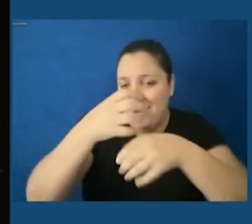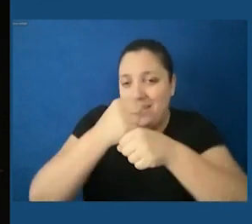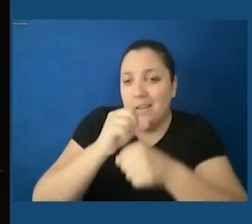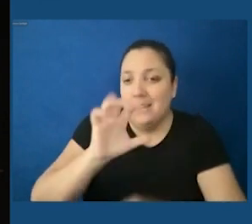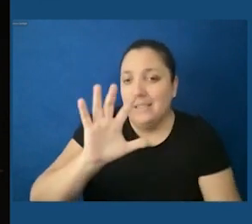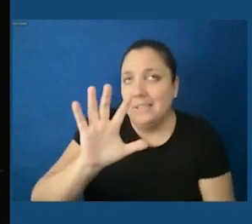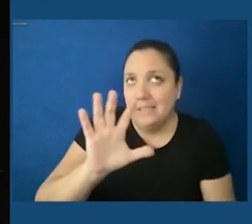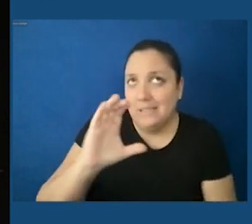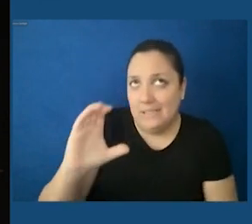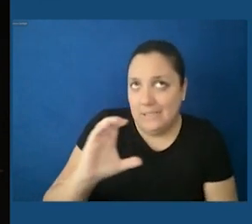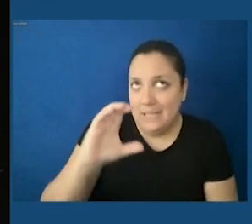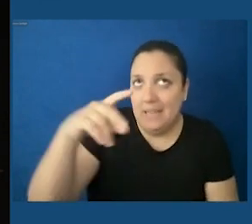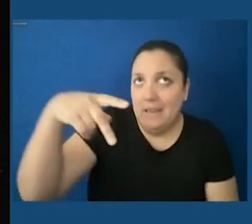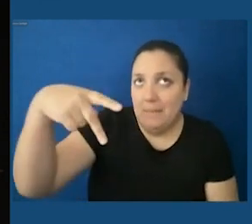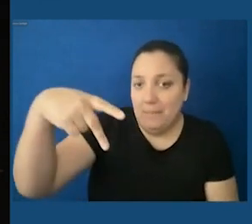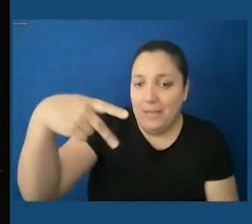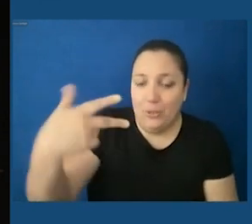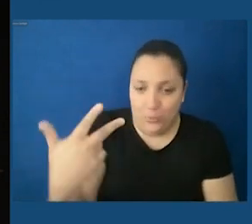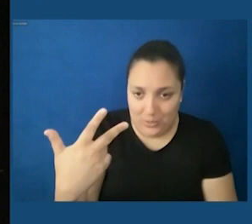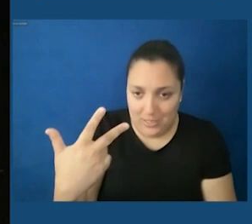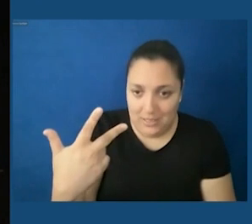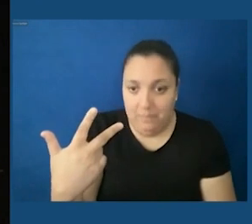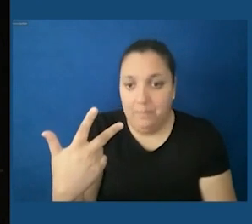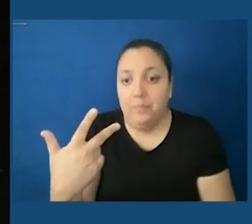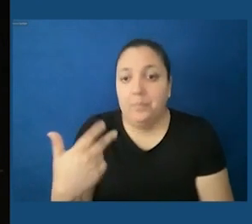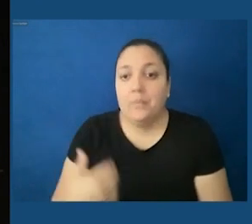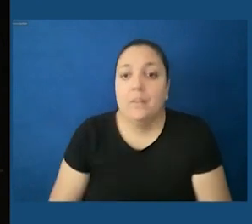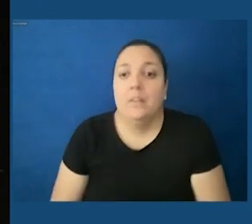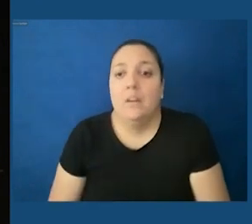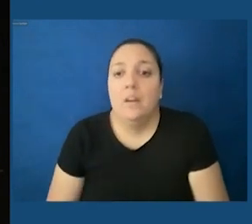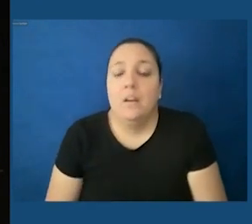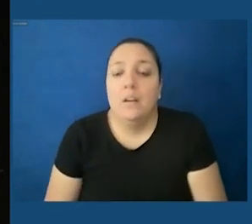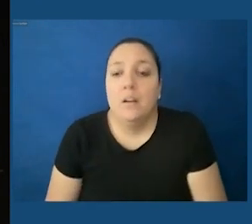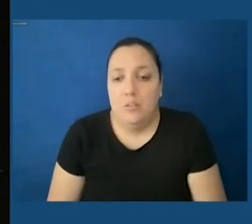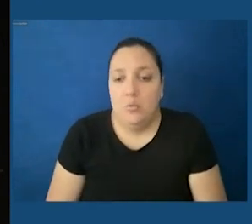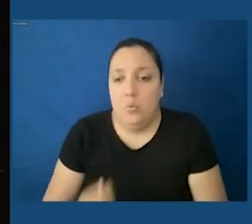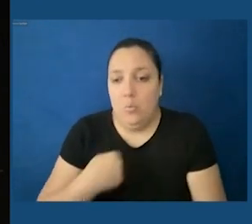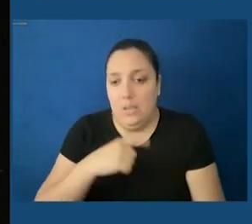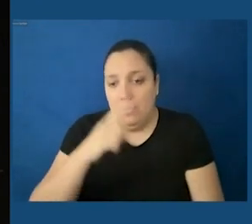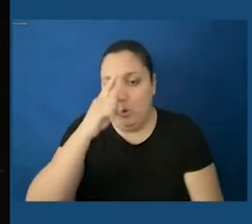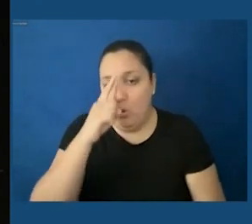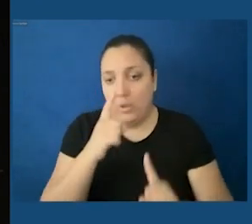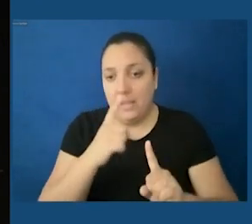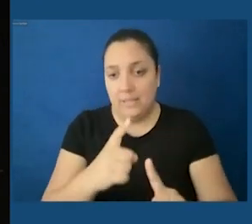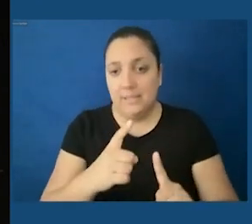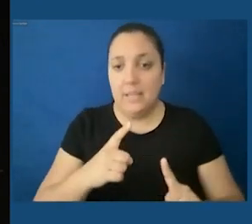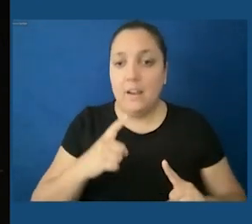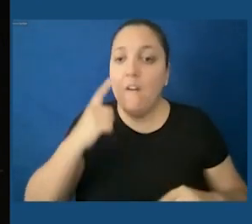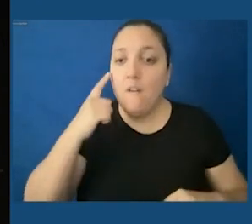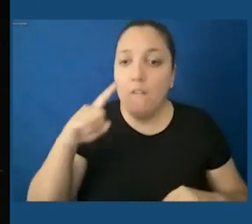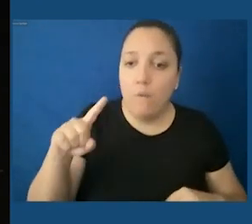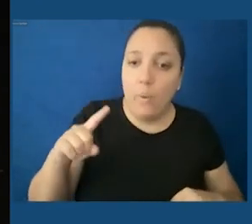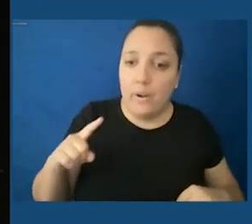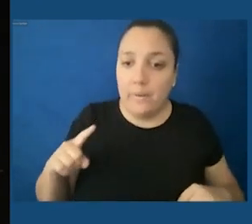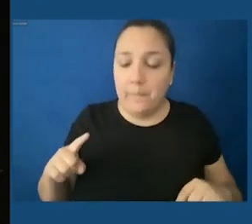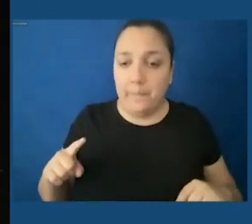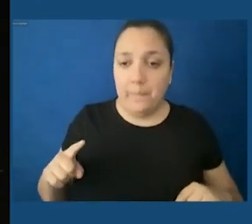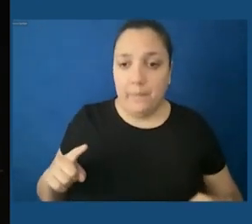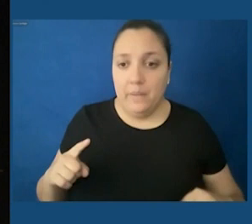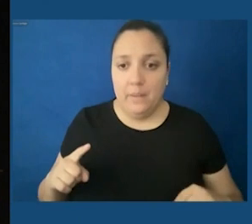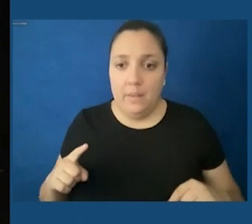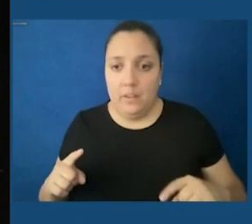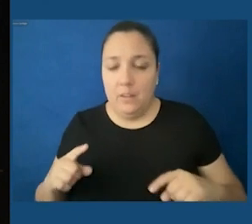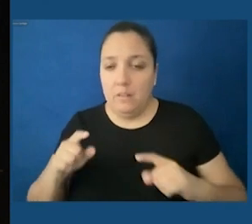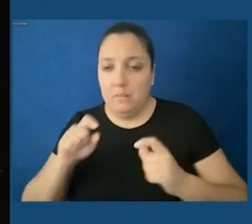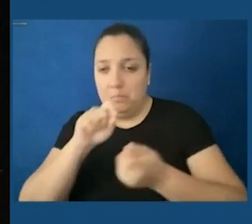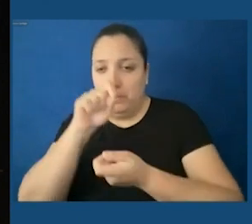2021, was really specifically oriented on getting after the scourge of targeted violence